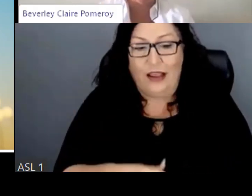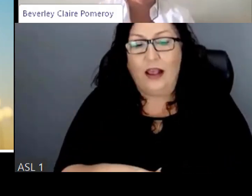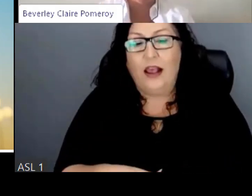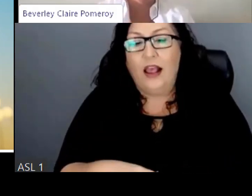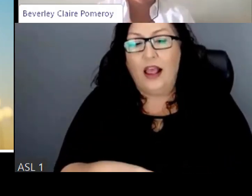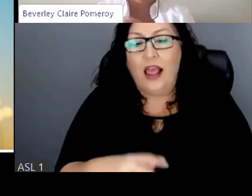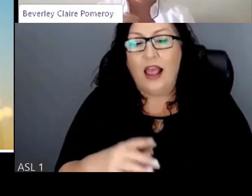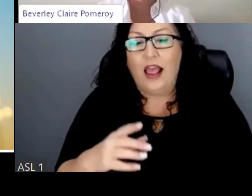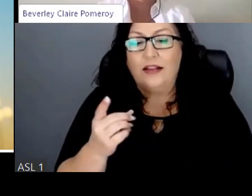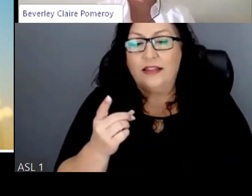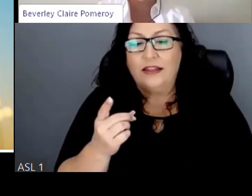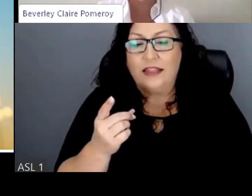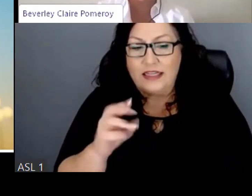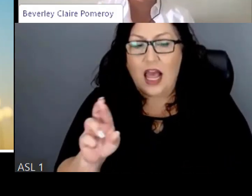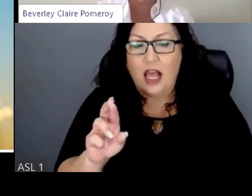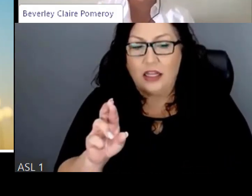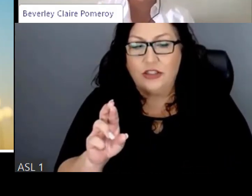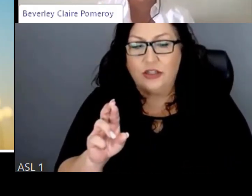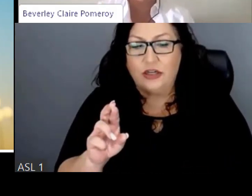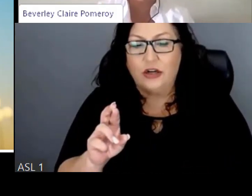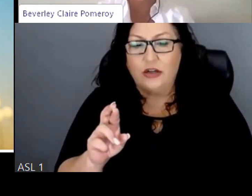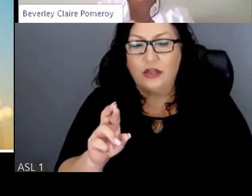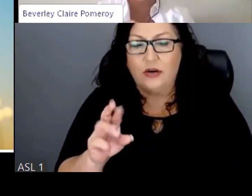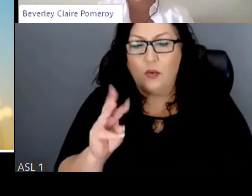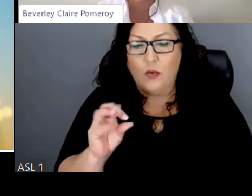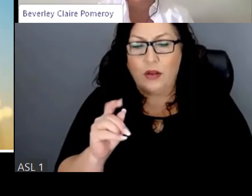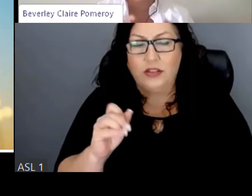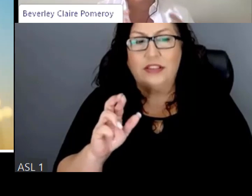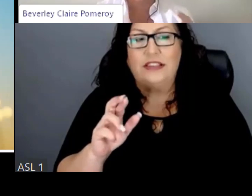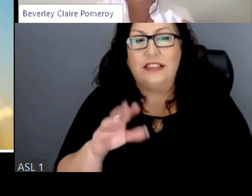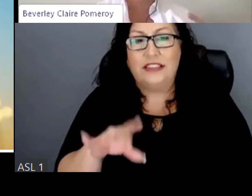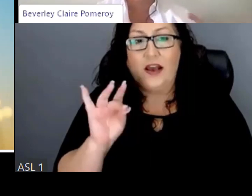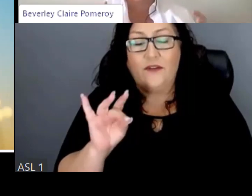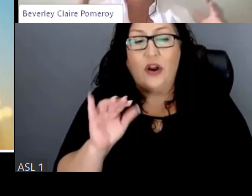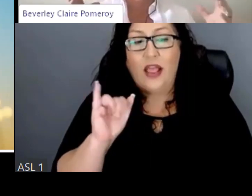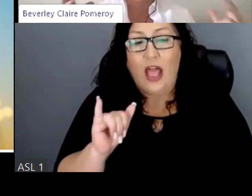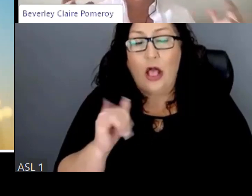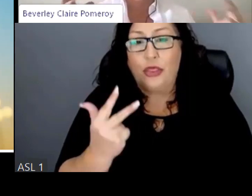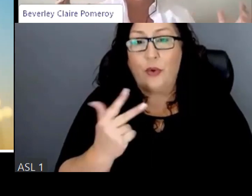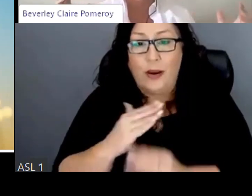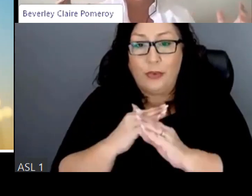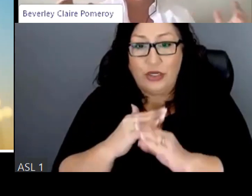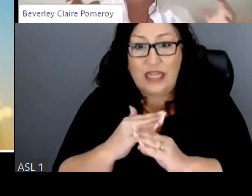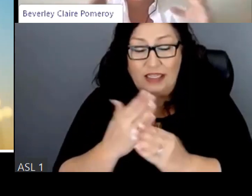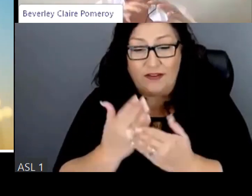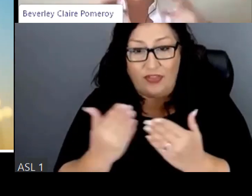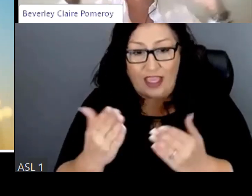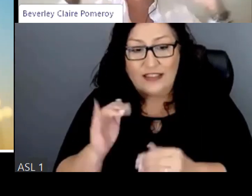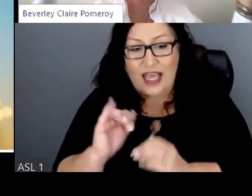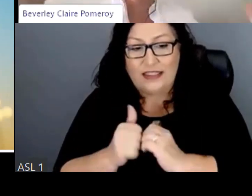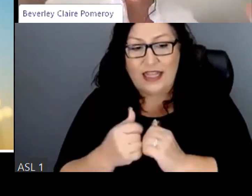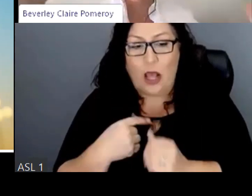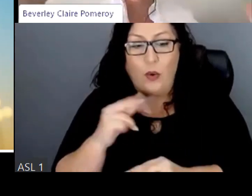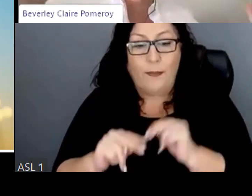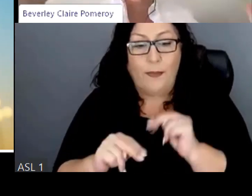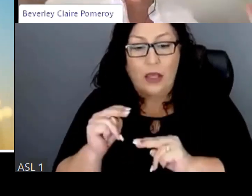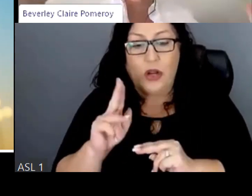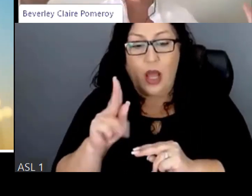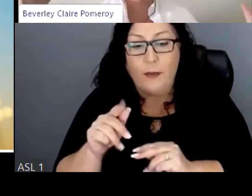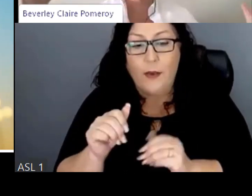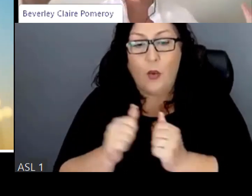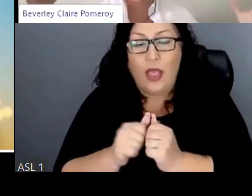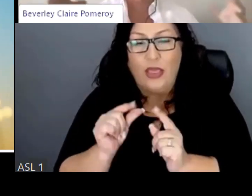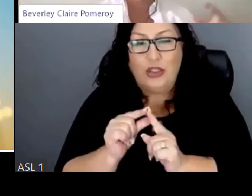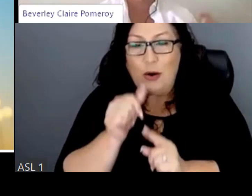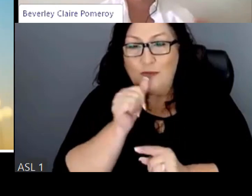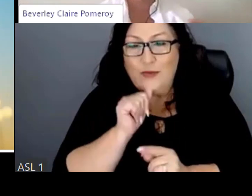life. And Dr. Werner discovered it came down to 3 protective factors. And this is how we build out this term